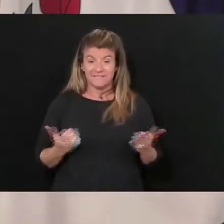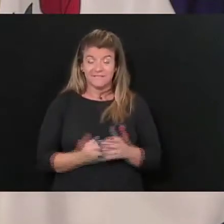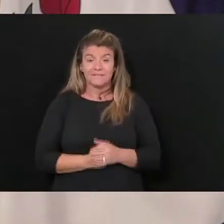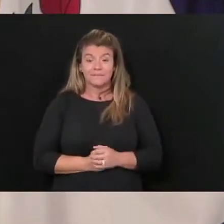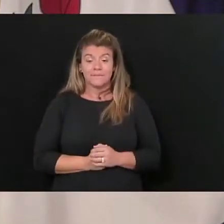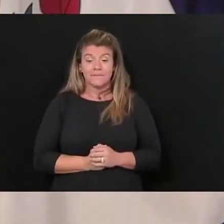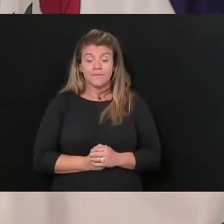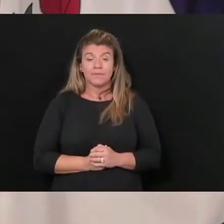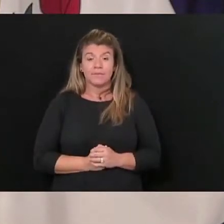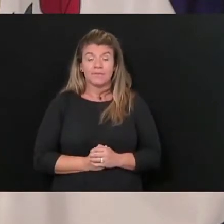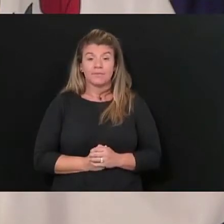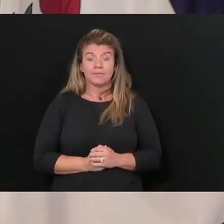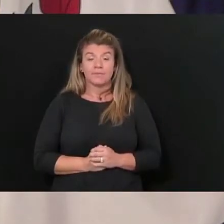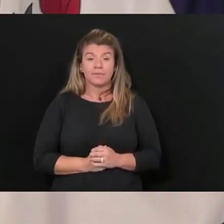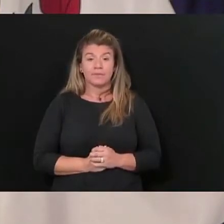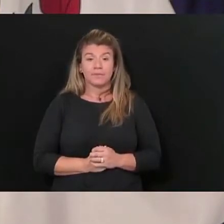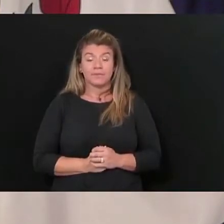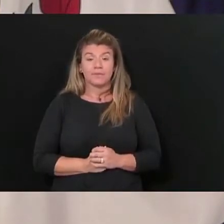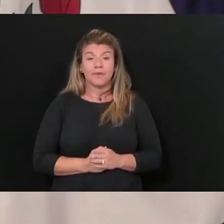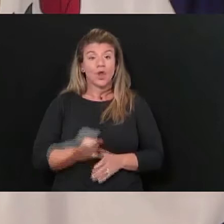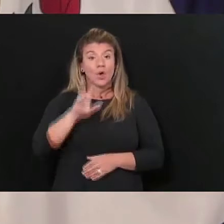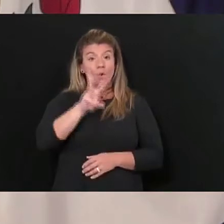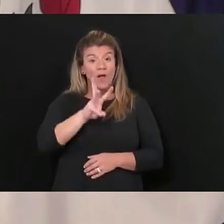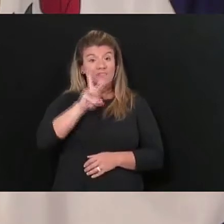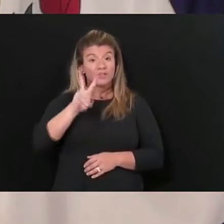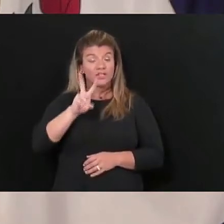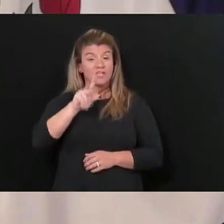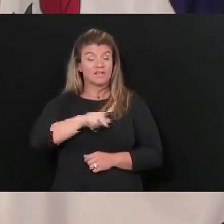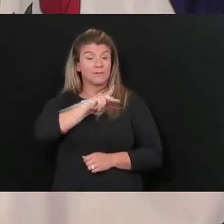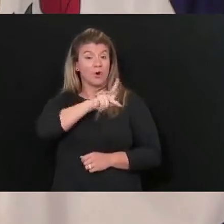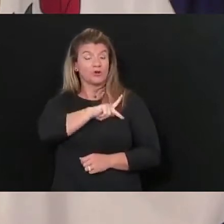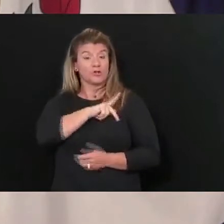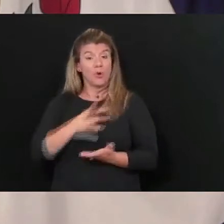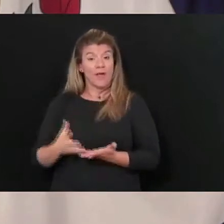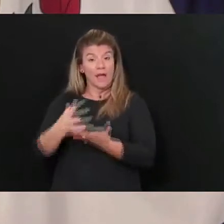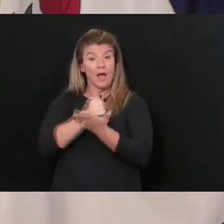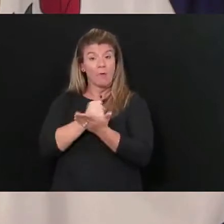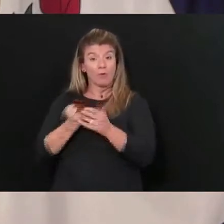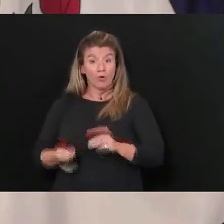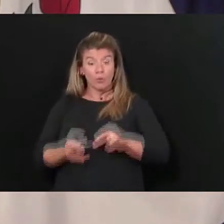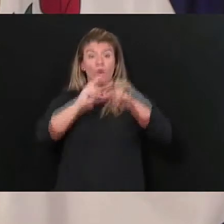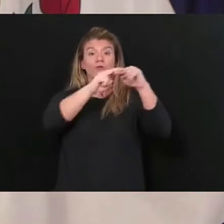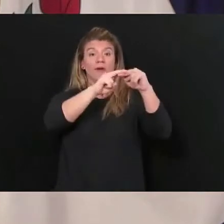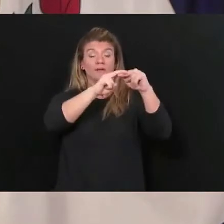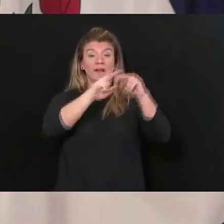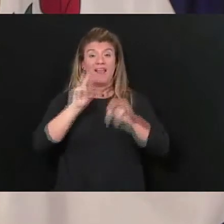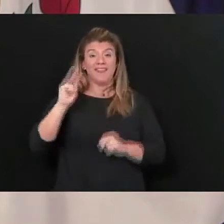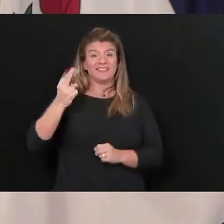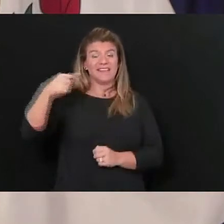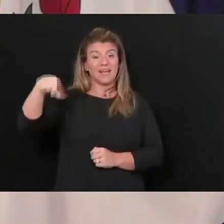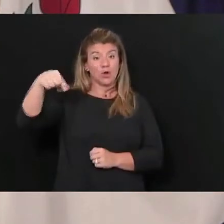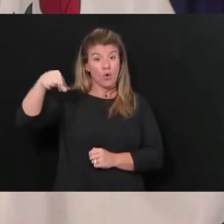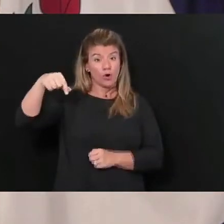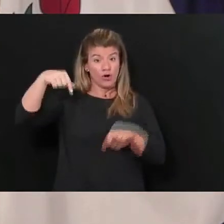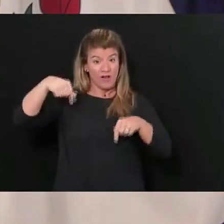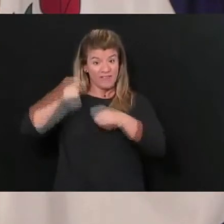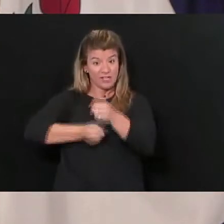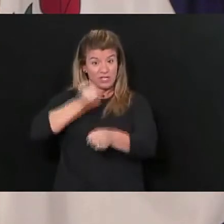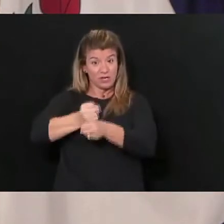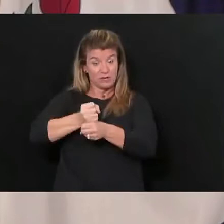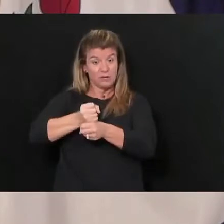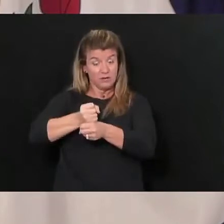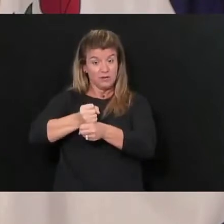Virginia's personal income growth rate in the second quarter of 2020 is